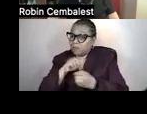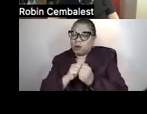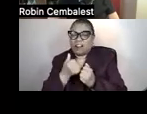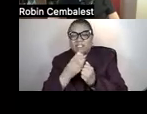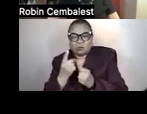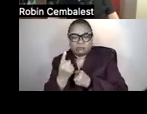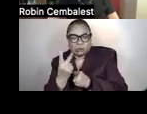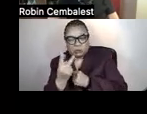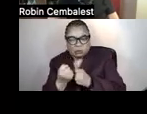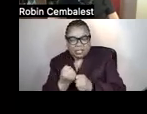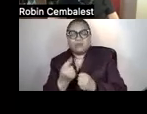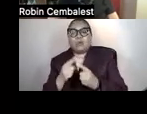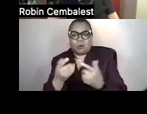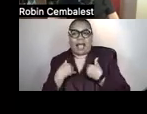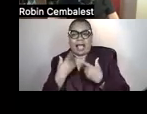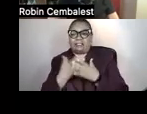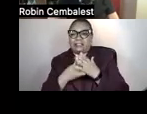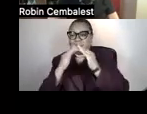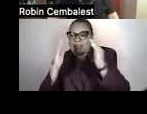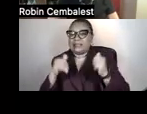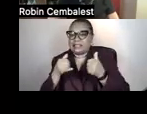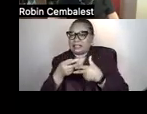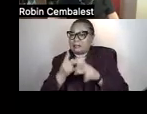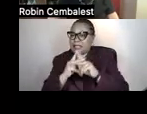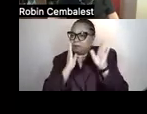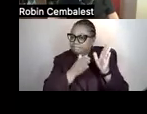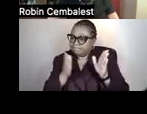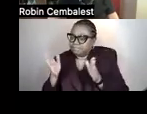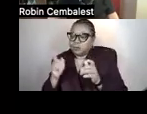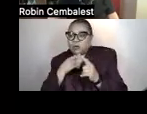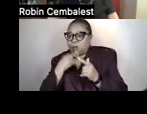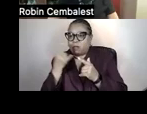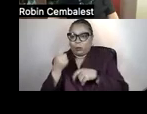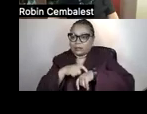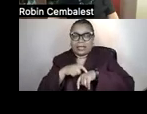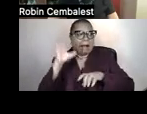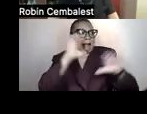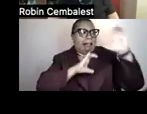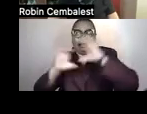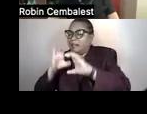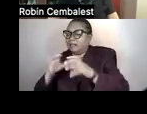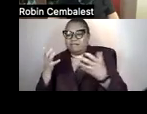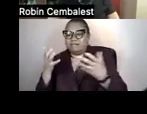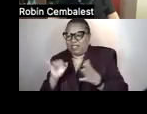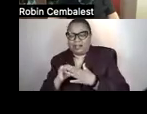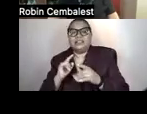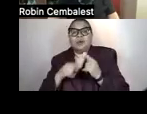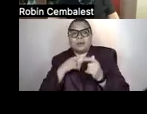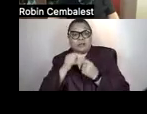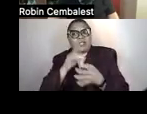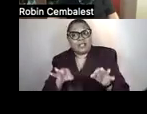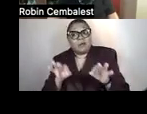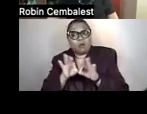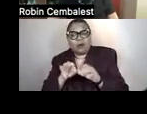of years, we want to have some systems to keep it organized so we don't lose time looking for things. And this is especially